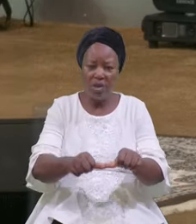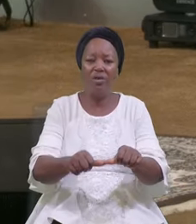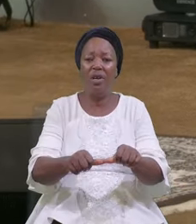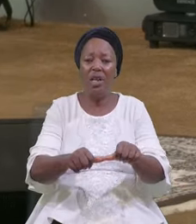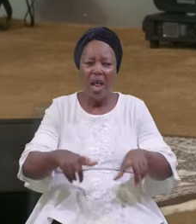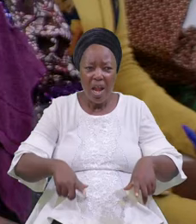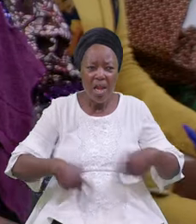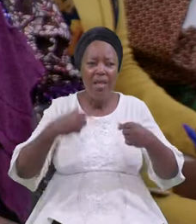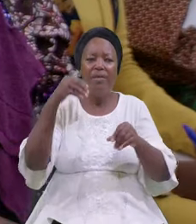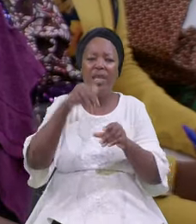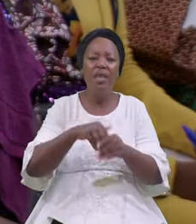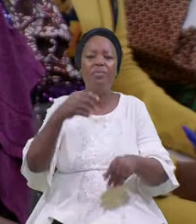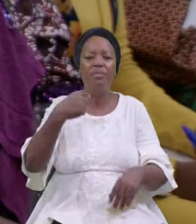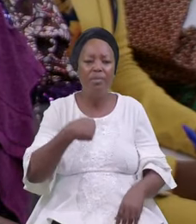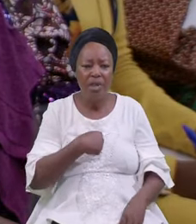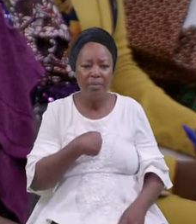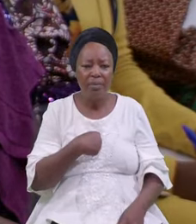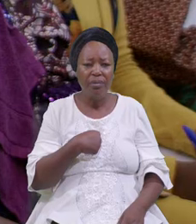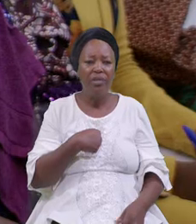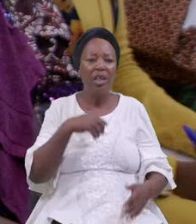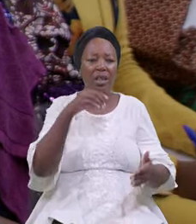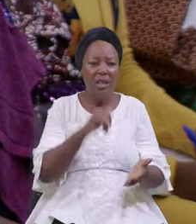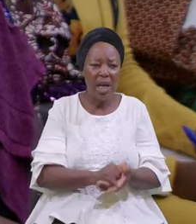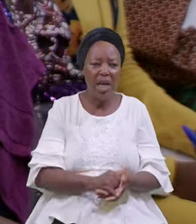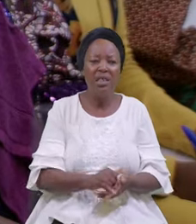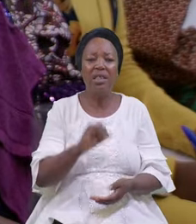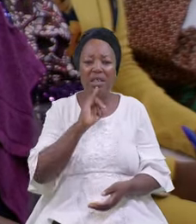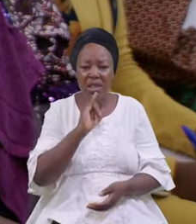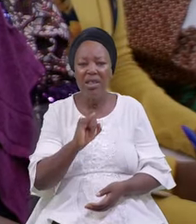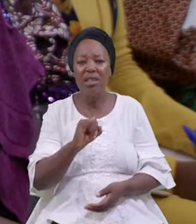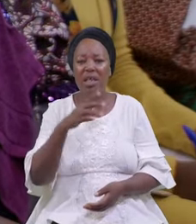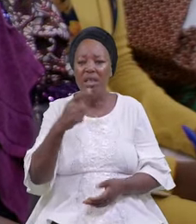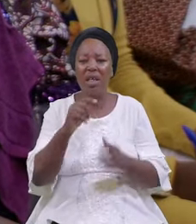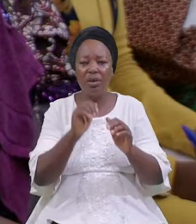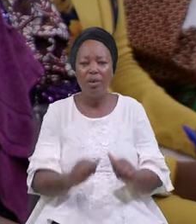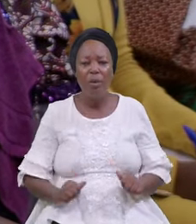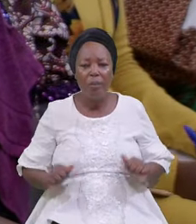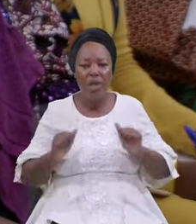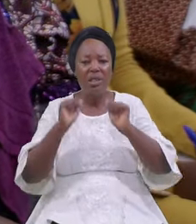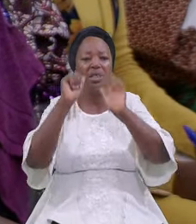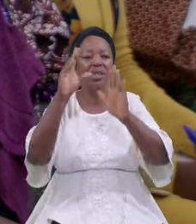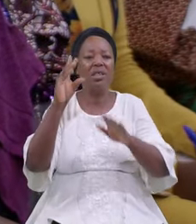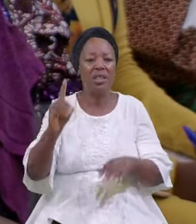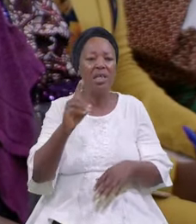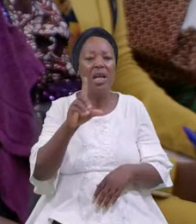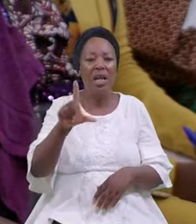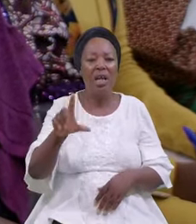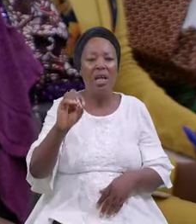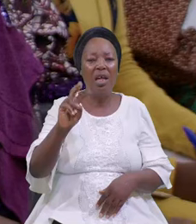liveth in me. That is the committed Levite. That is